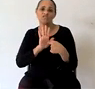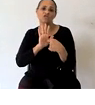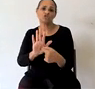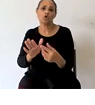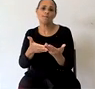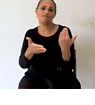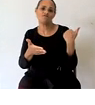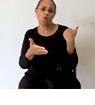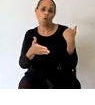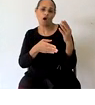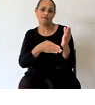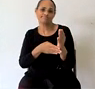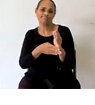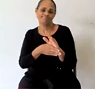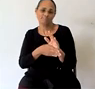slide.